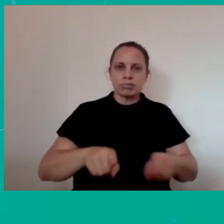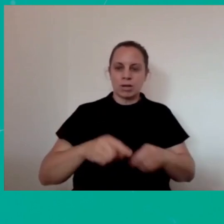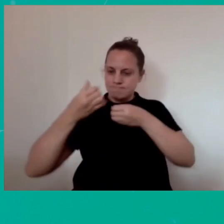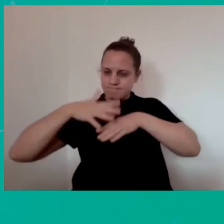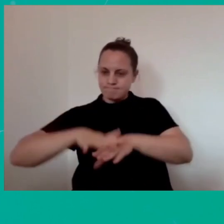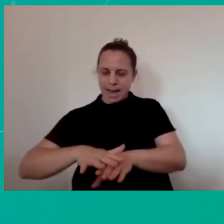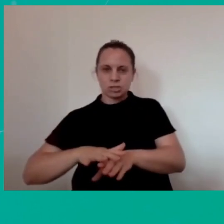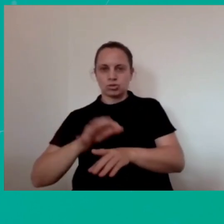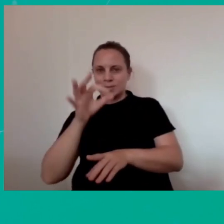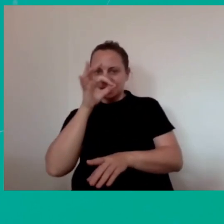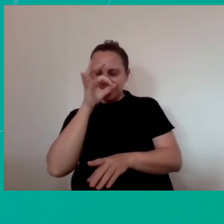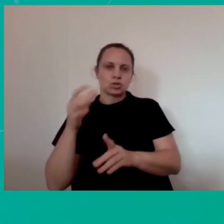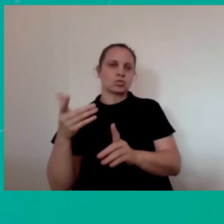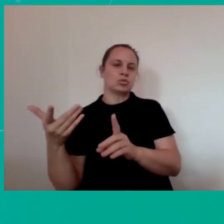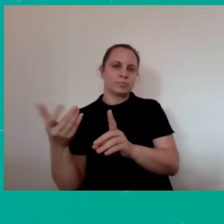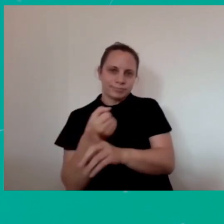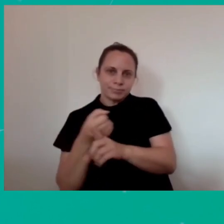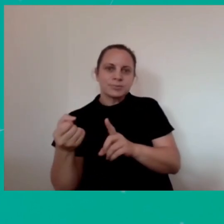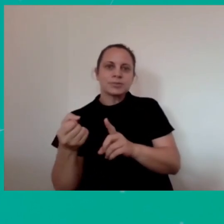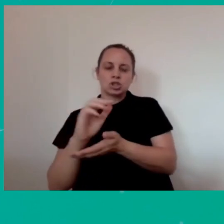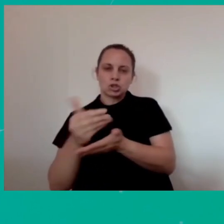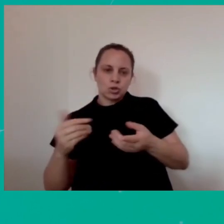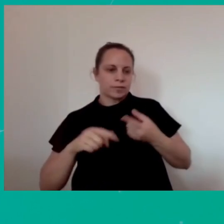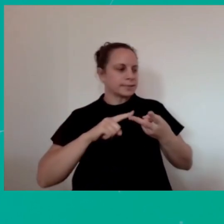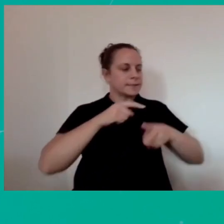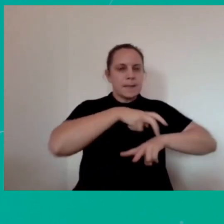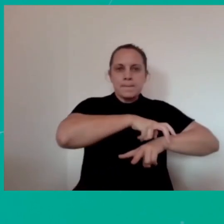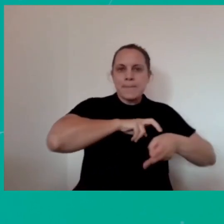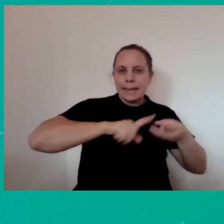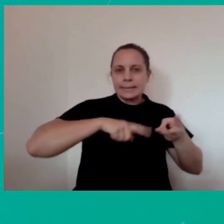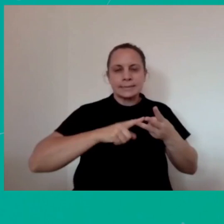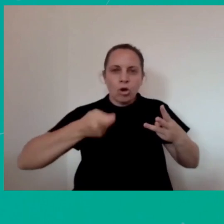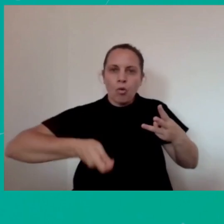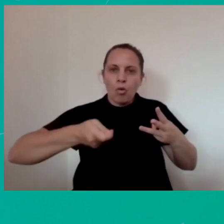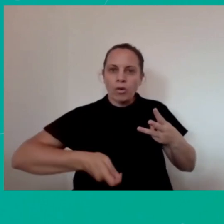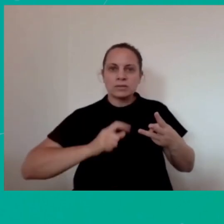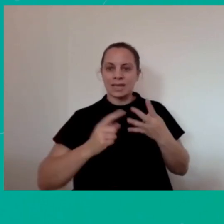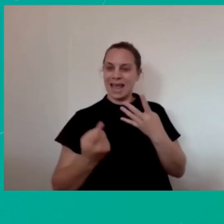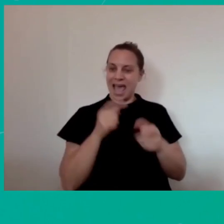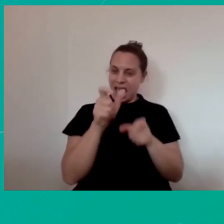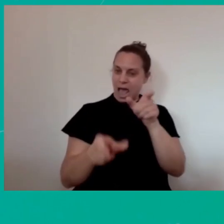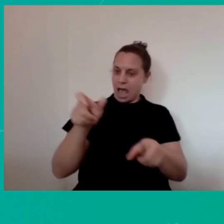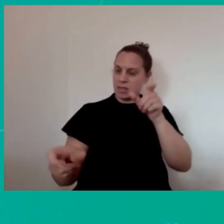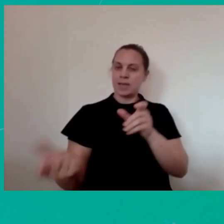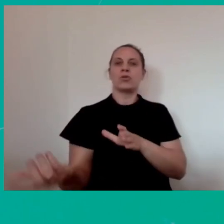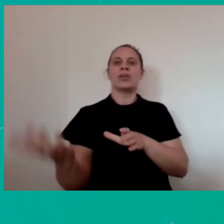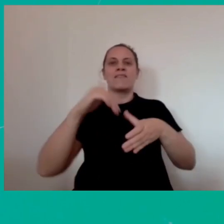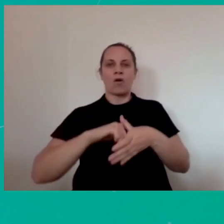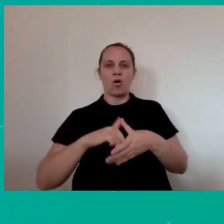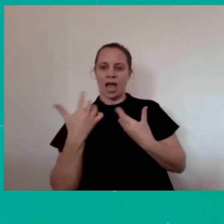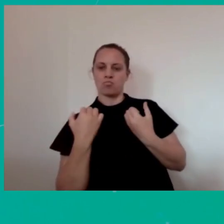sexual and domestic violence services, from police, from justice, and others involved in preventing and responding to